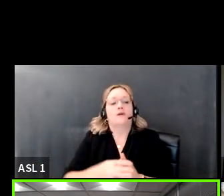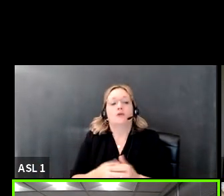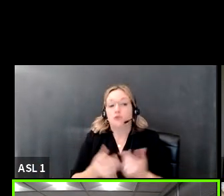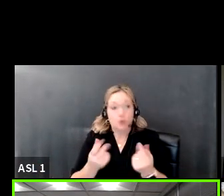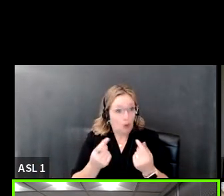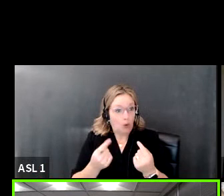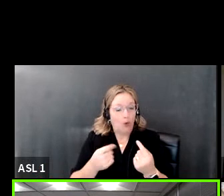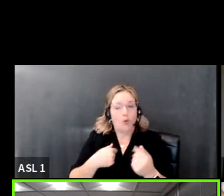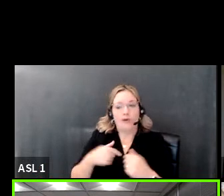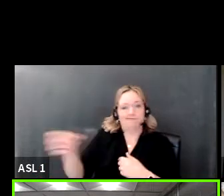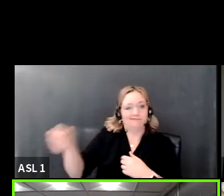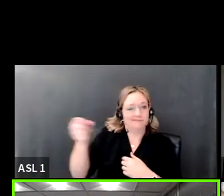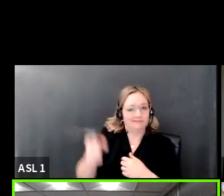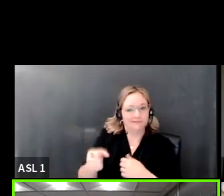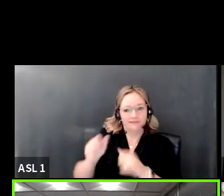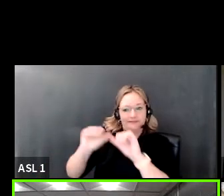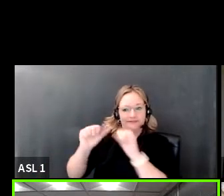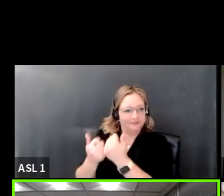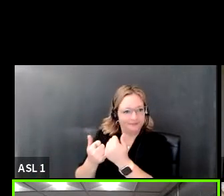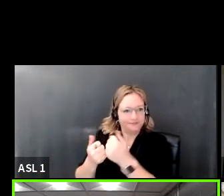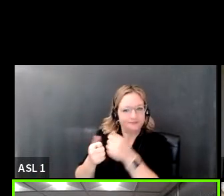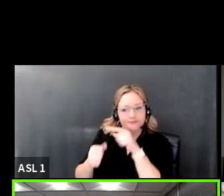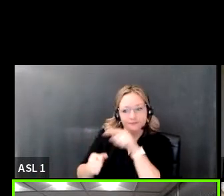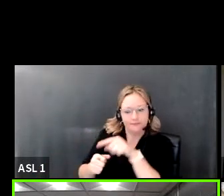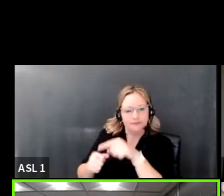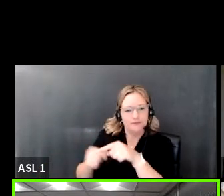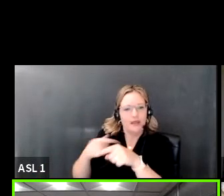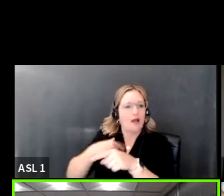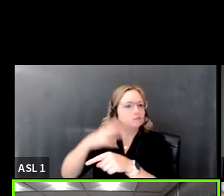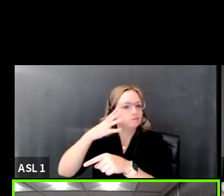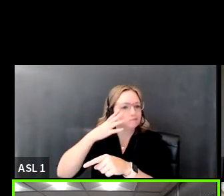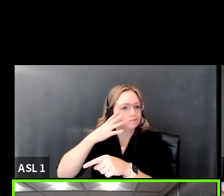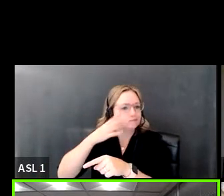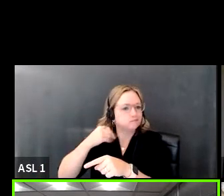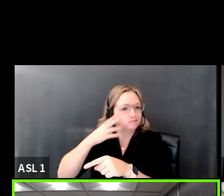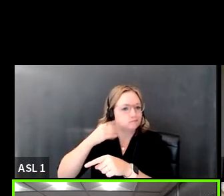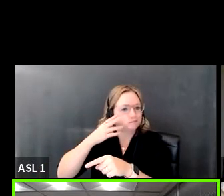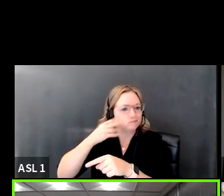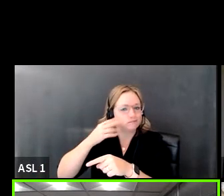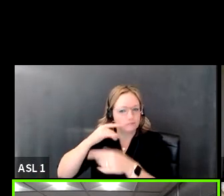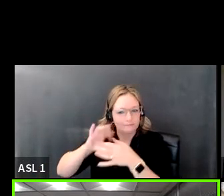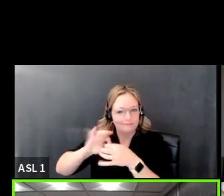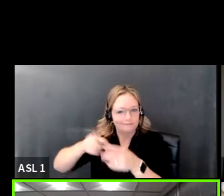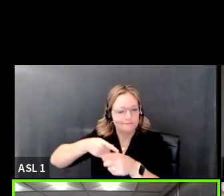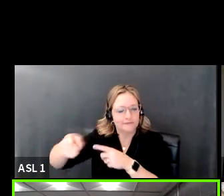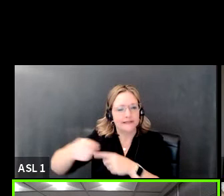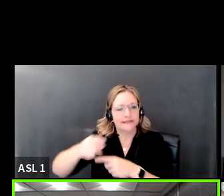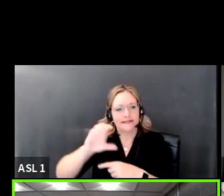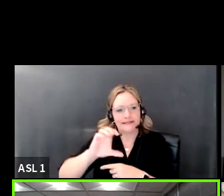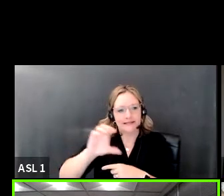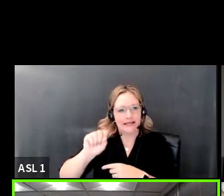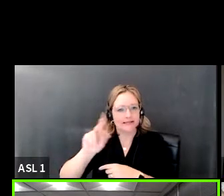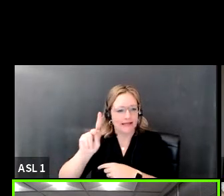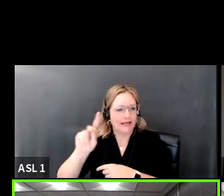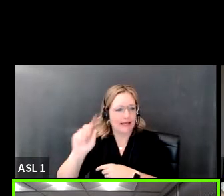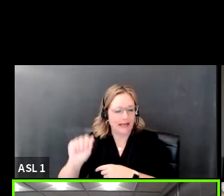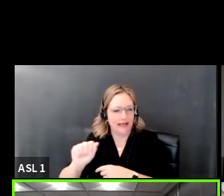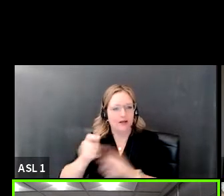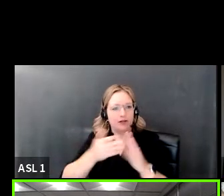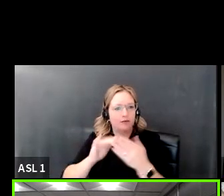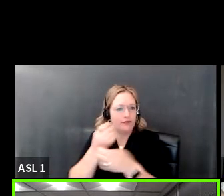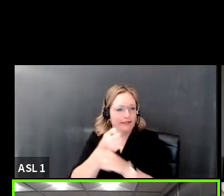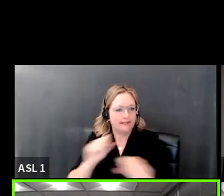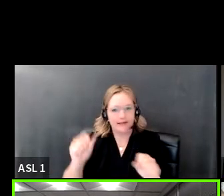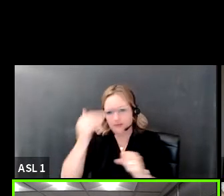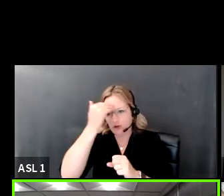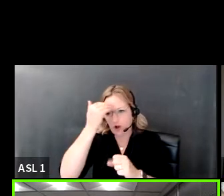agency that has broader experience a specific experience and broader experience in this area and that is cska the community safety knowledge alliance